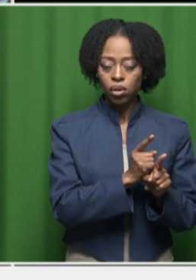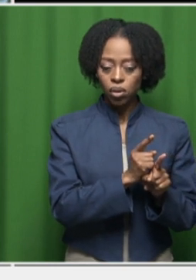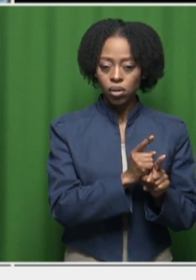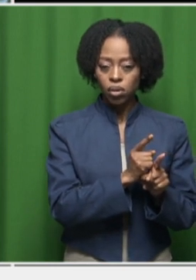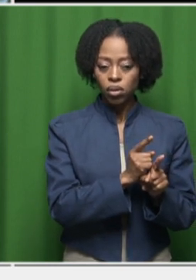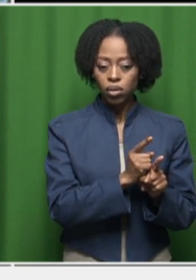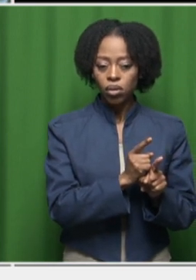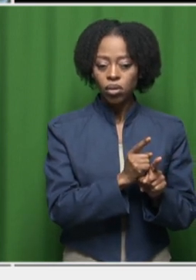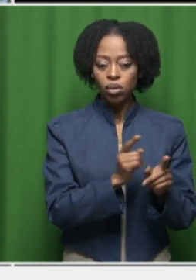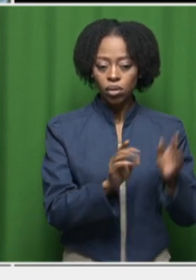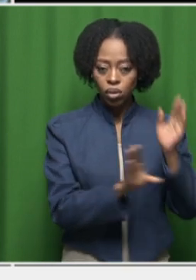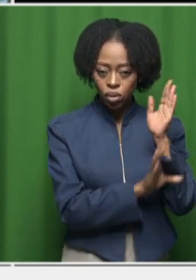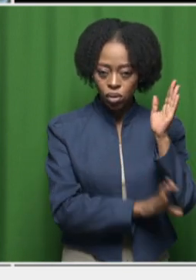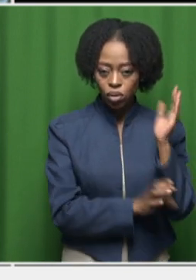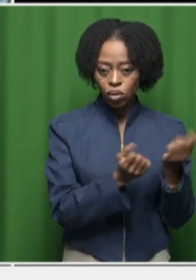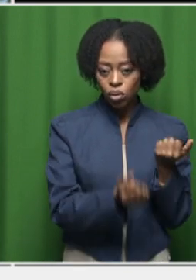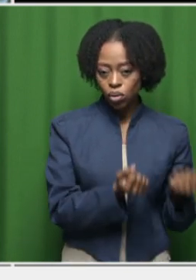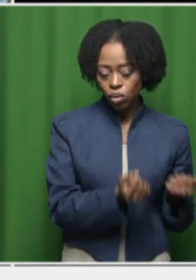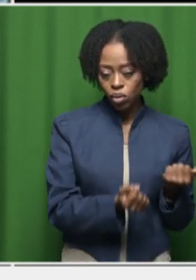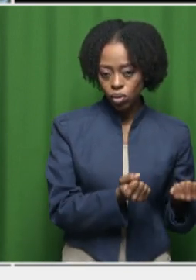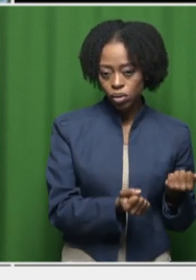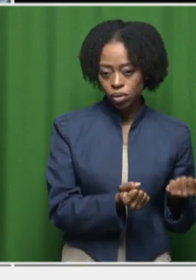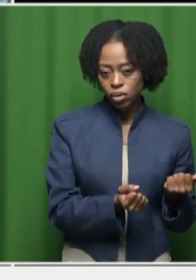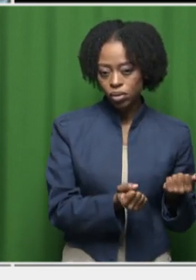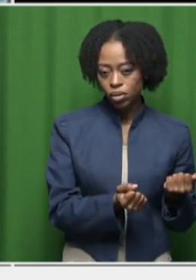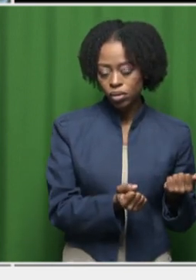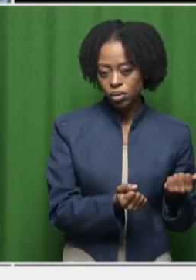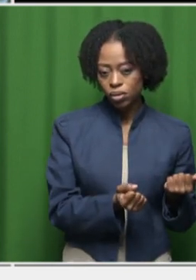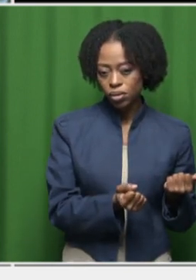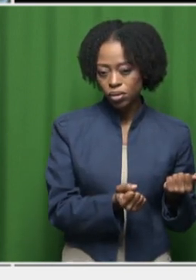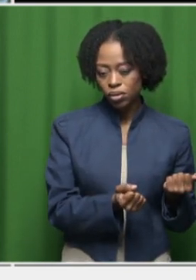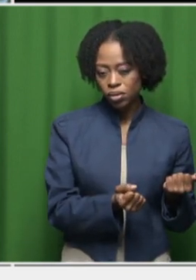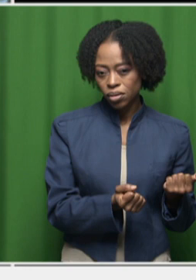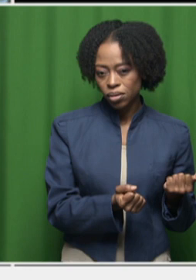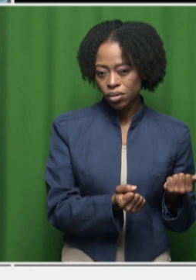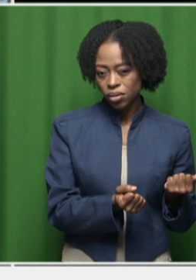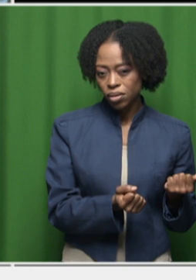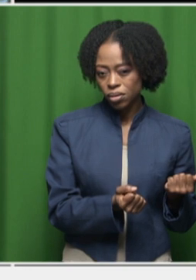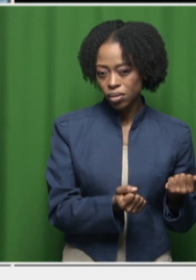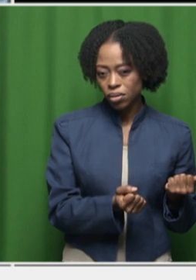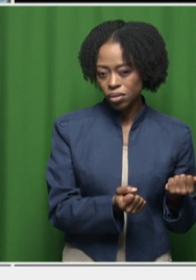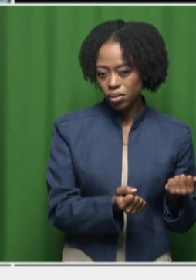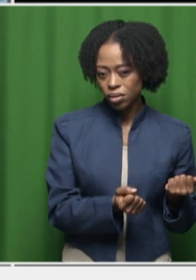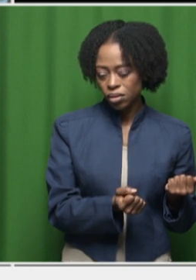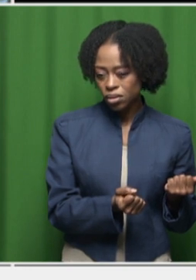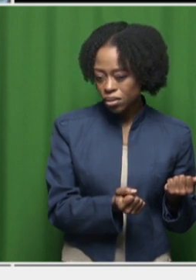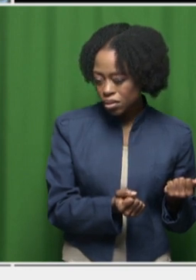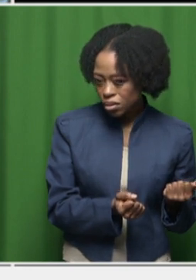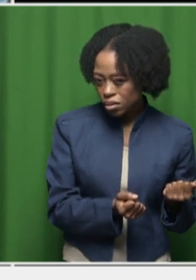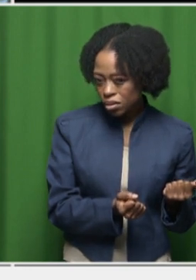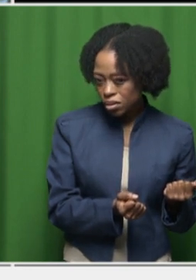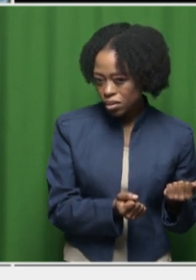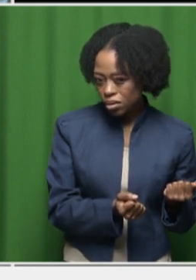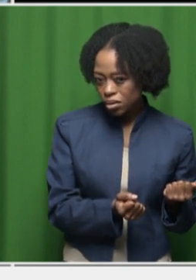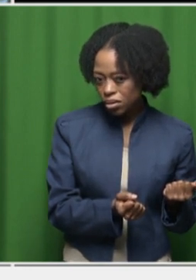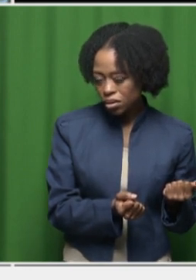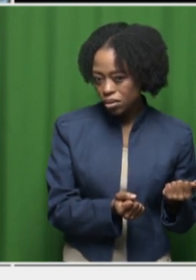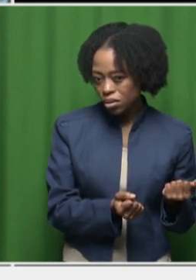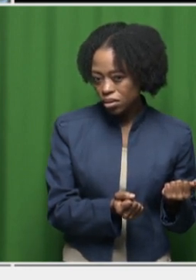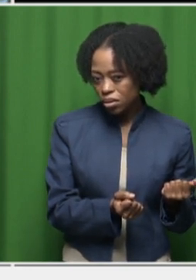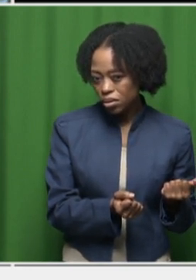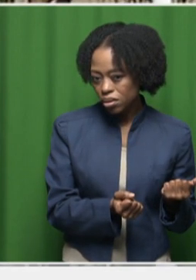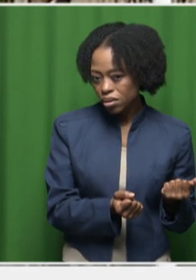mean, we as MMA have been playing a critical role in supporting the SABC, or the board independence of the SABC for over 2 decades